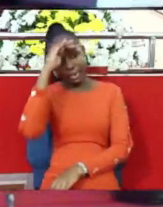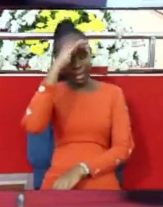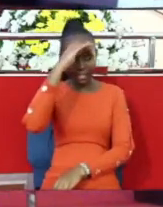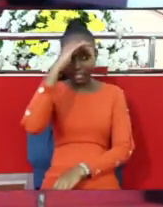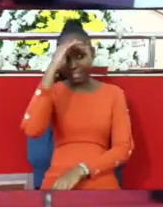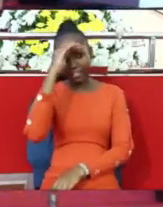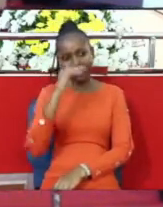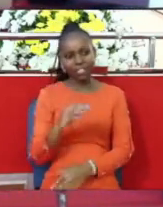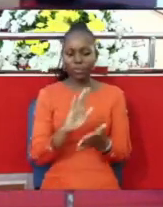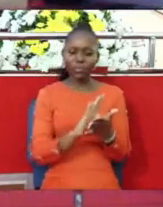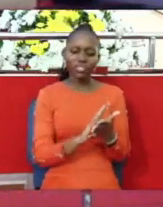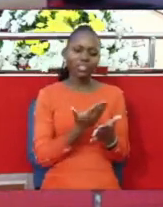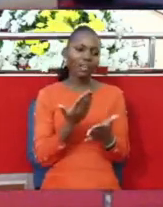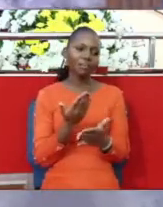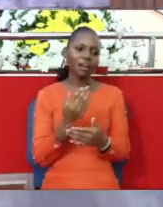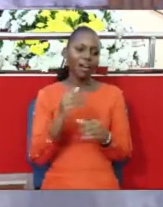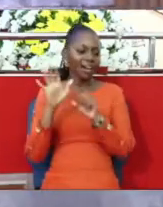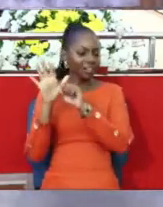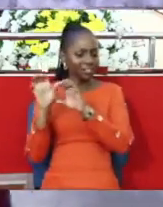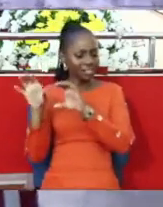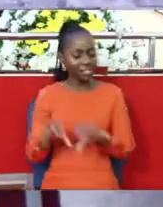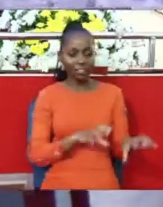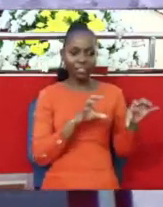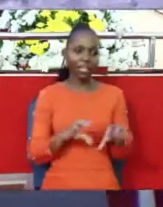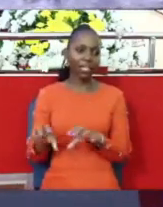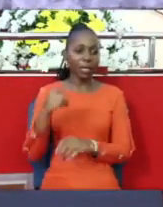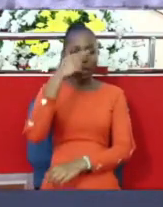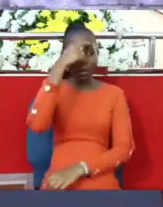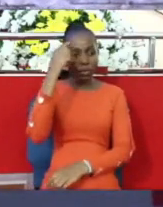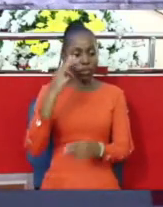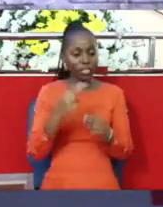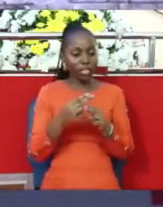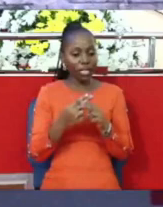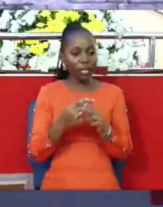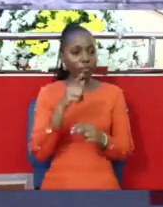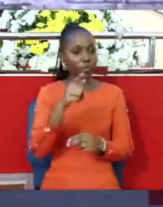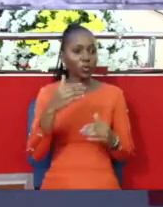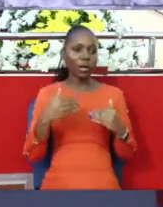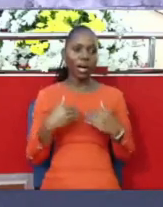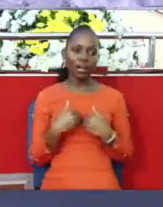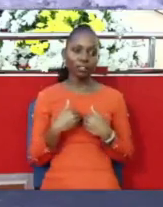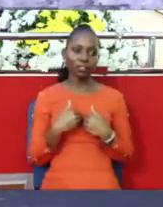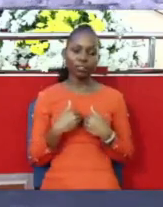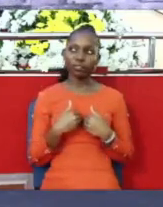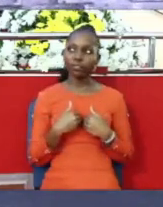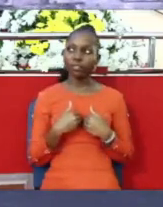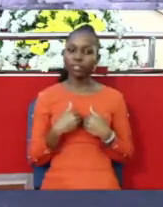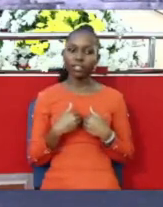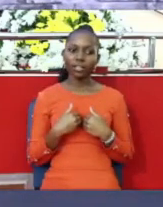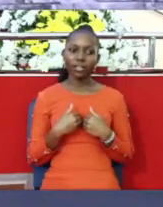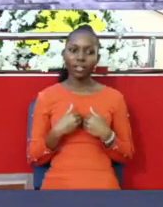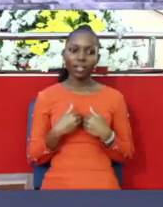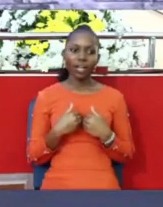are suffering the way we suffer. Baadhi yetu tunateseka because kwa sababu, the name that we were called, kwa sababu jina tulilo carried itwa something